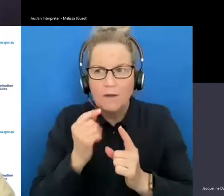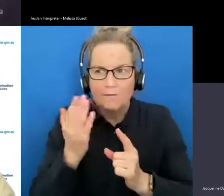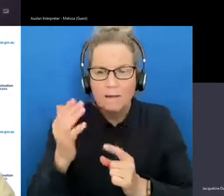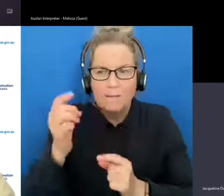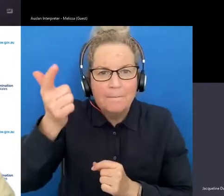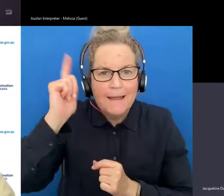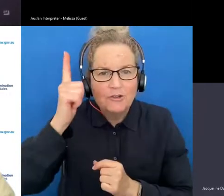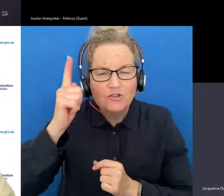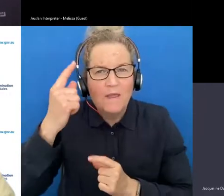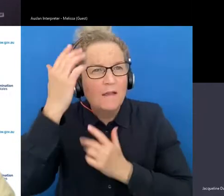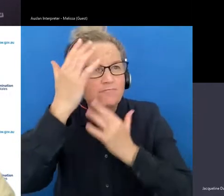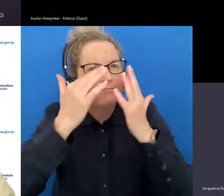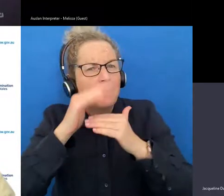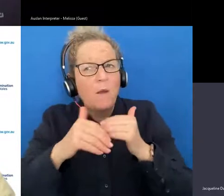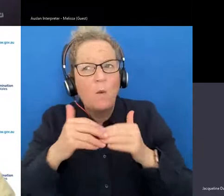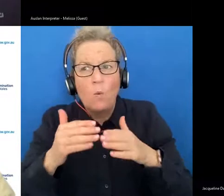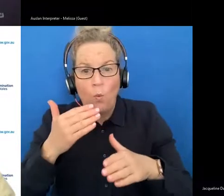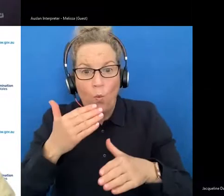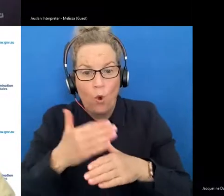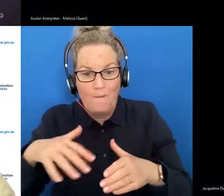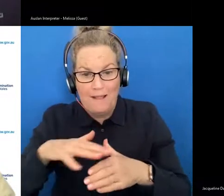not sure where to start?